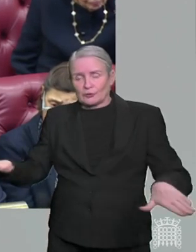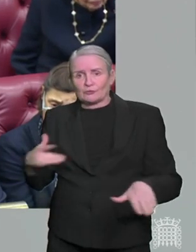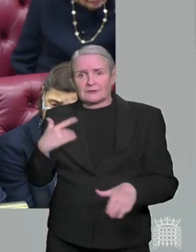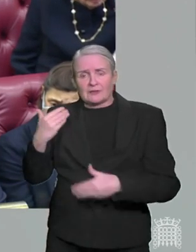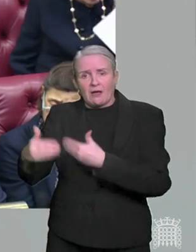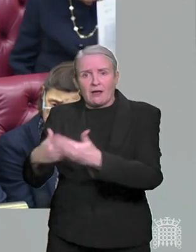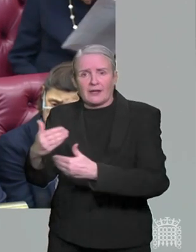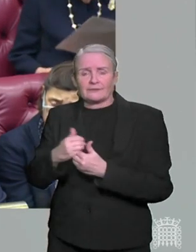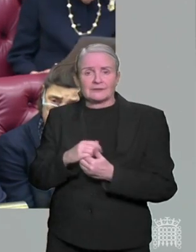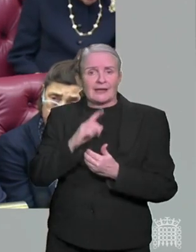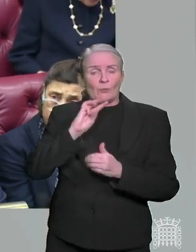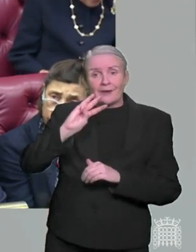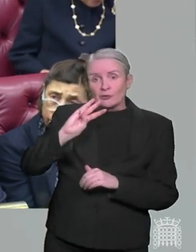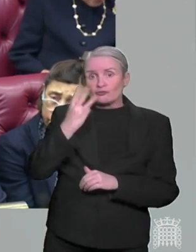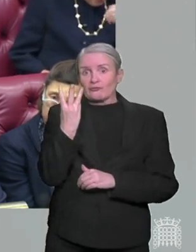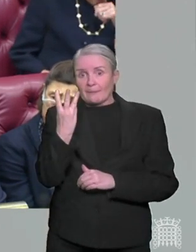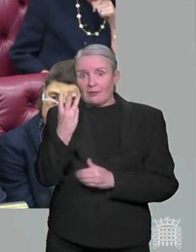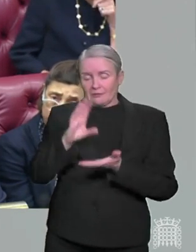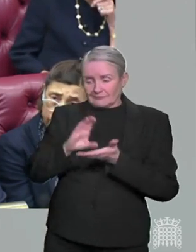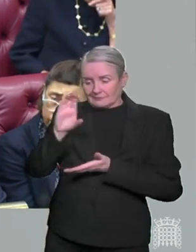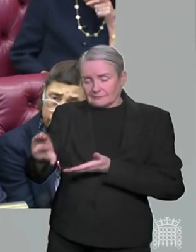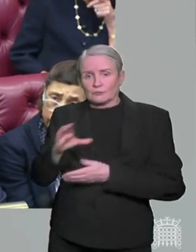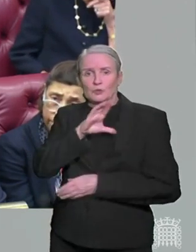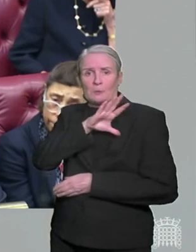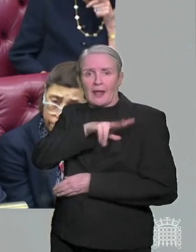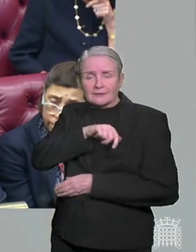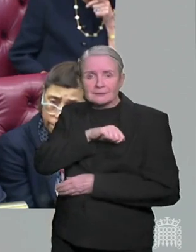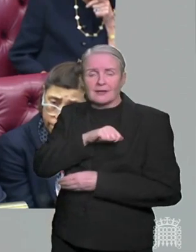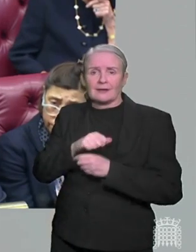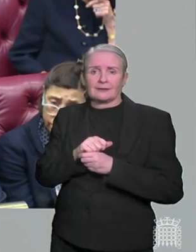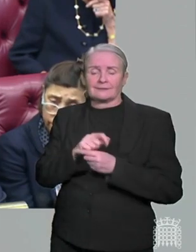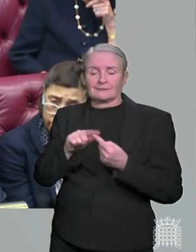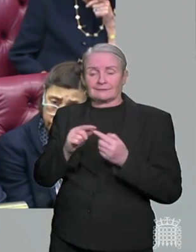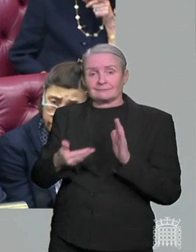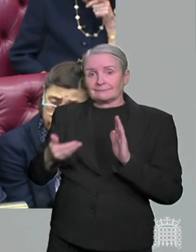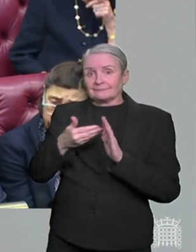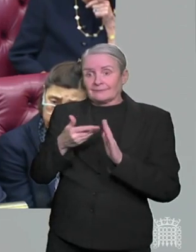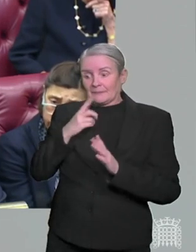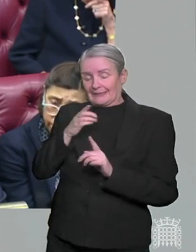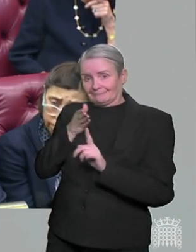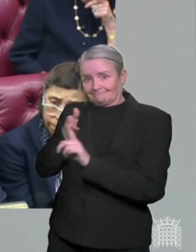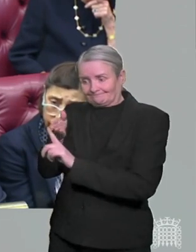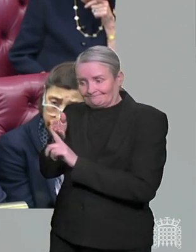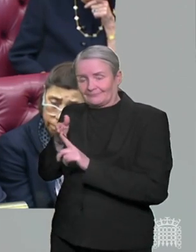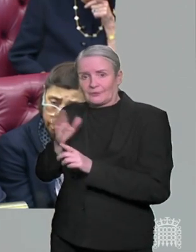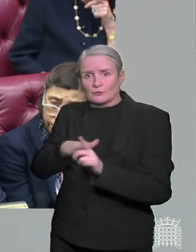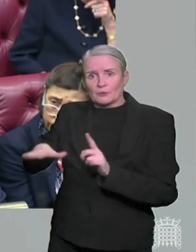We've trebled our aid commitment to the occupied Palestinian territories. This includes targeted support for children through our